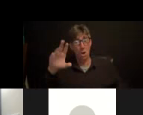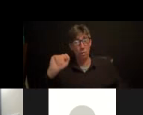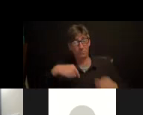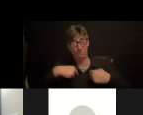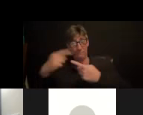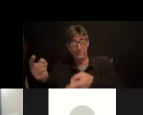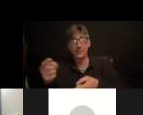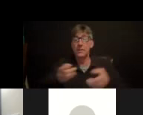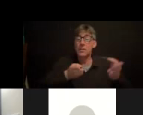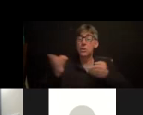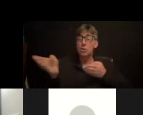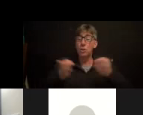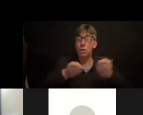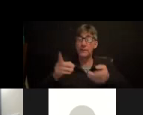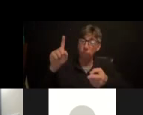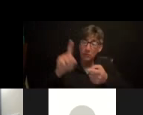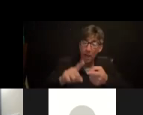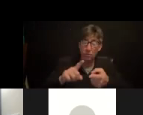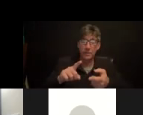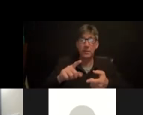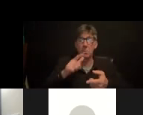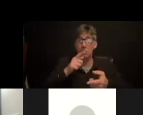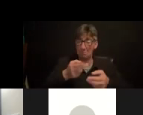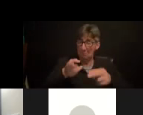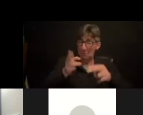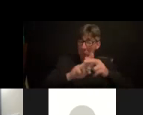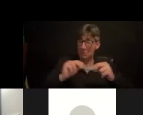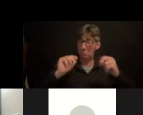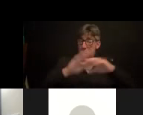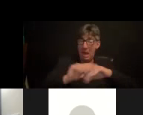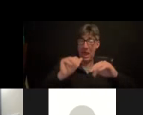service reductions to significantly increase crowding.